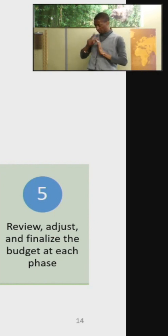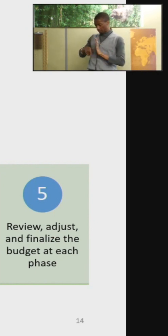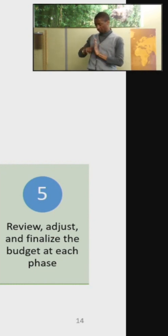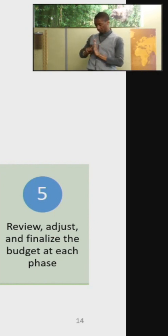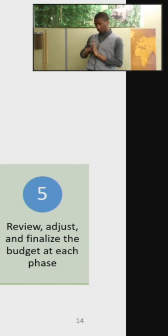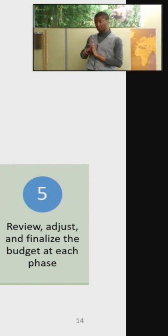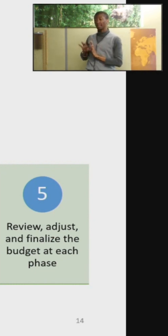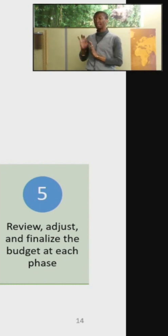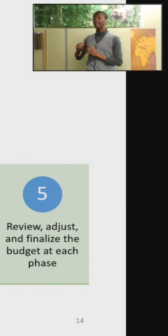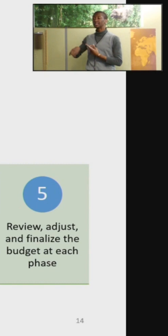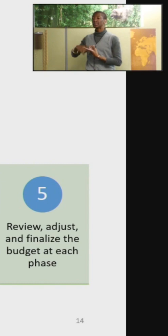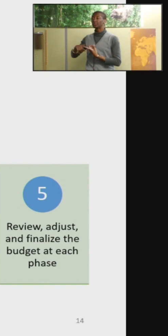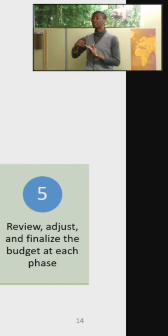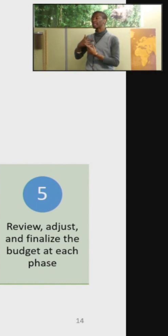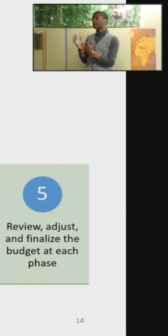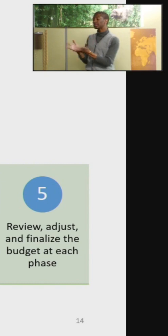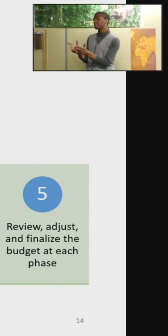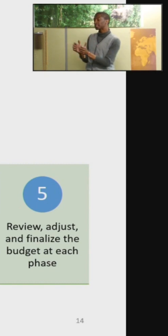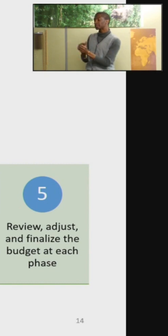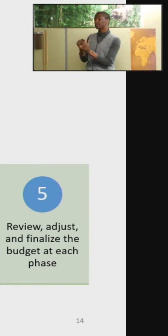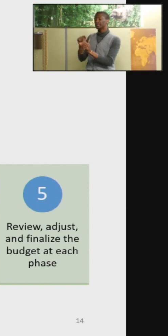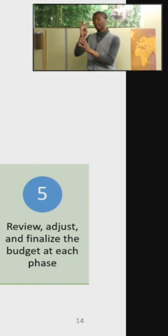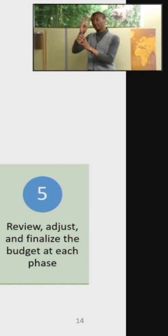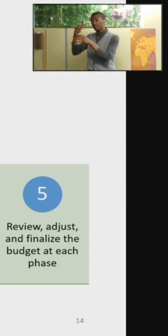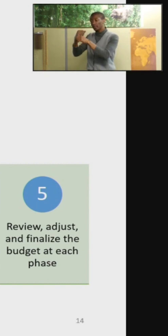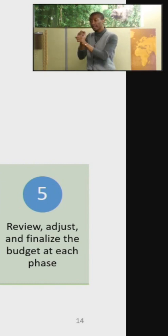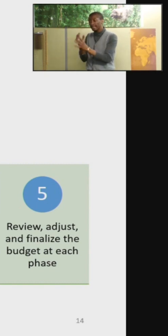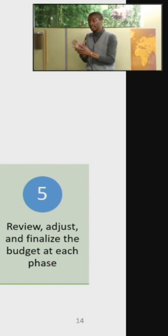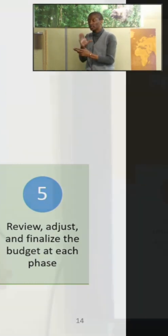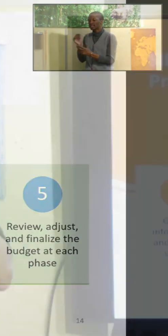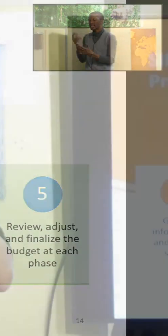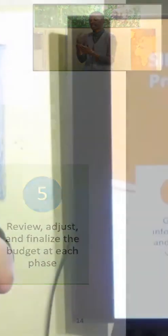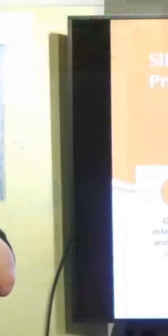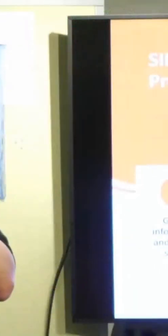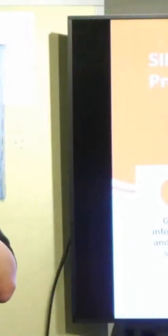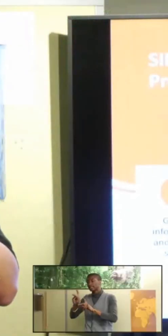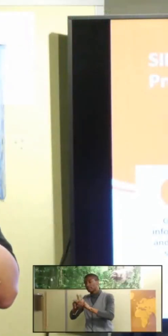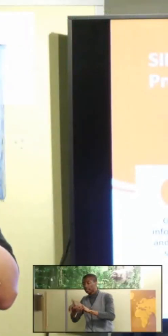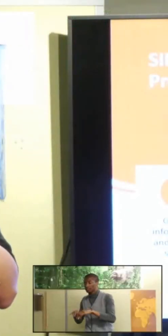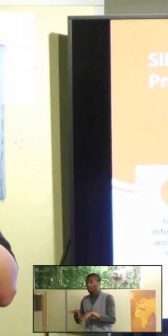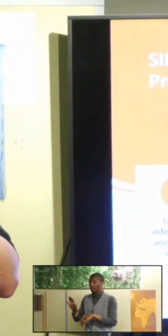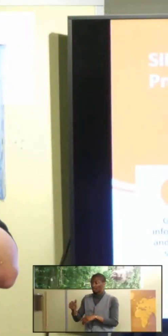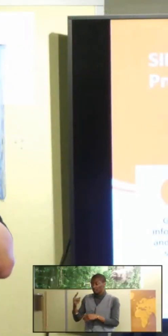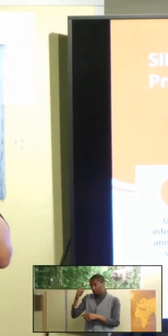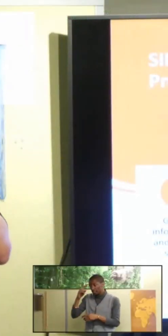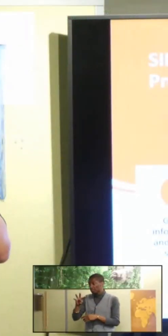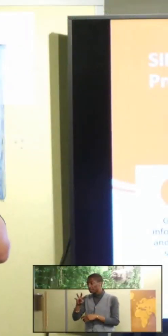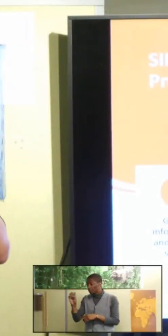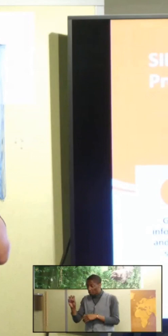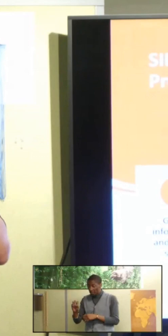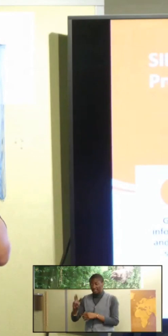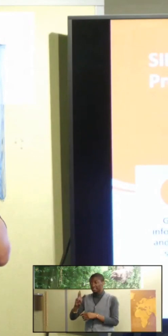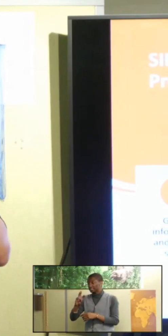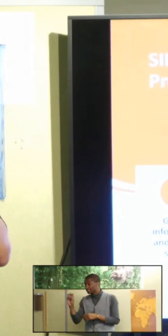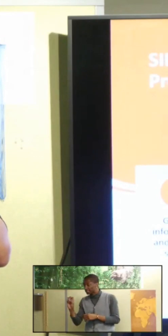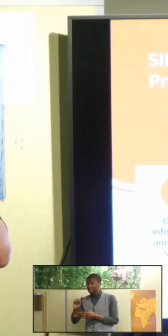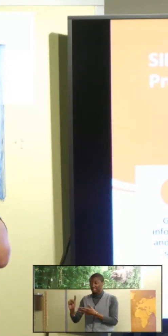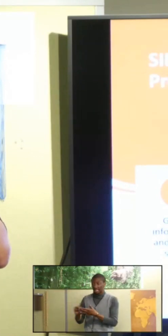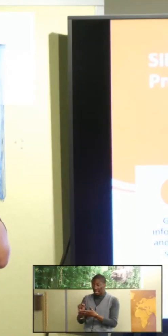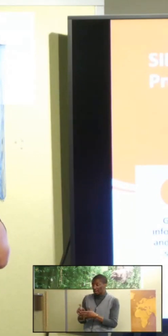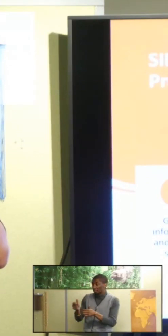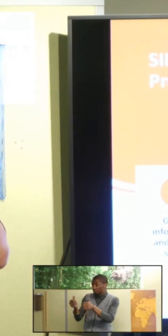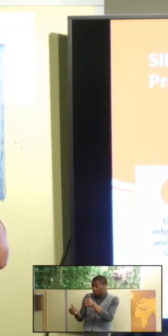I'll talk to our fabricators and our graphics people. Is this a 40-hour case? Is this a 60-hour case?